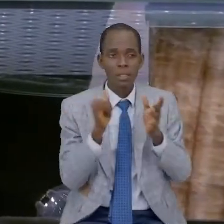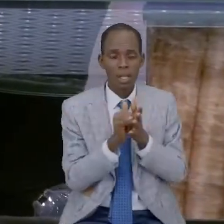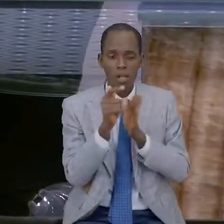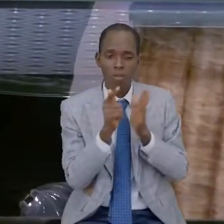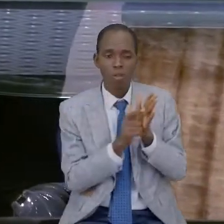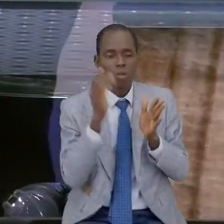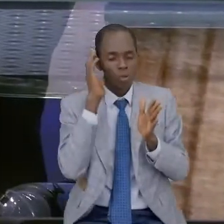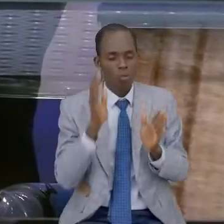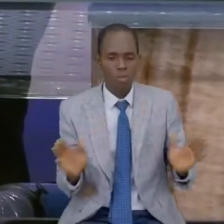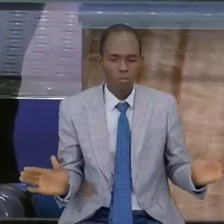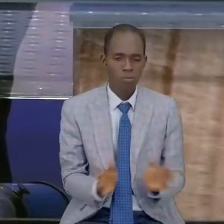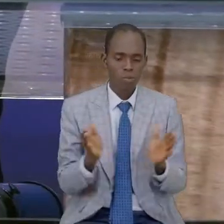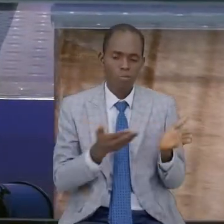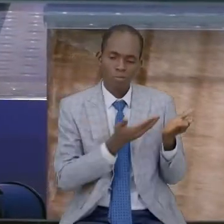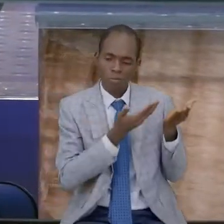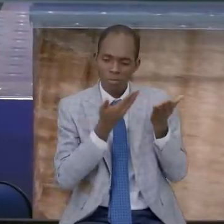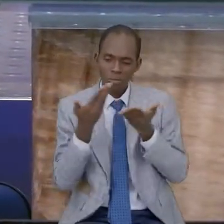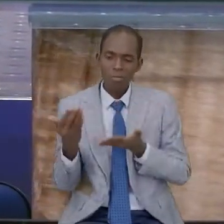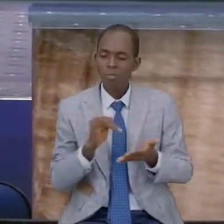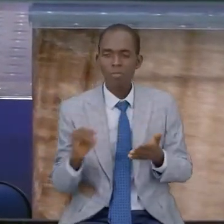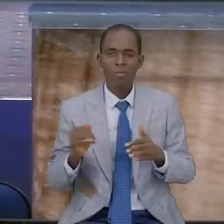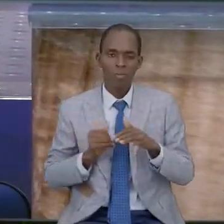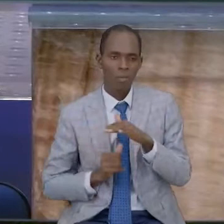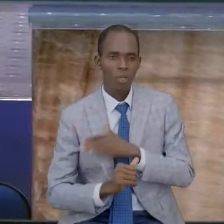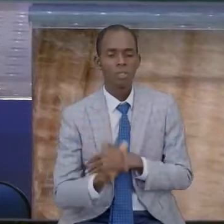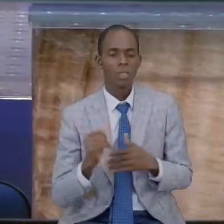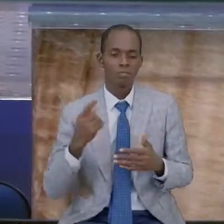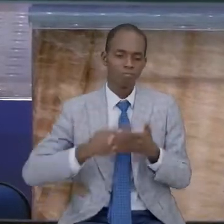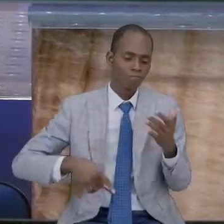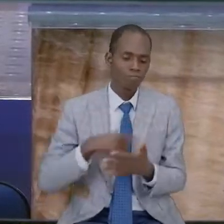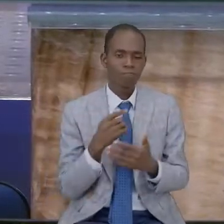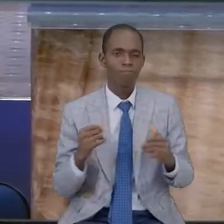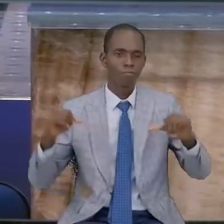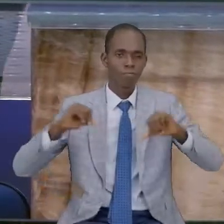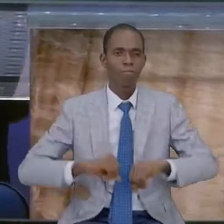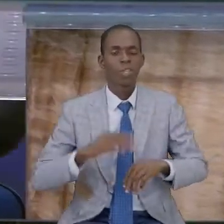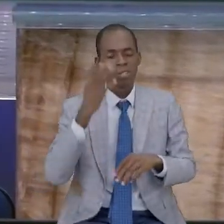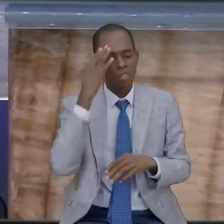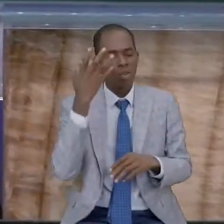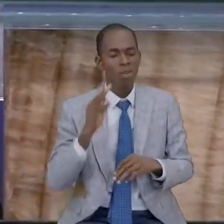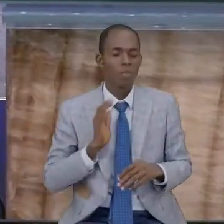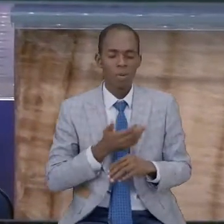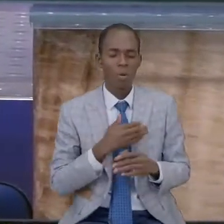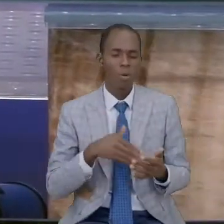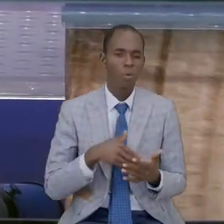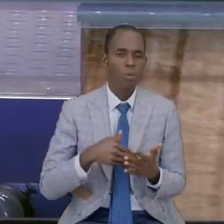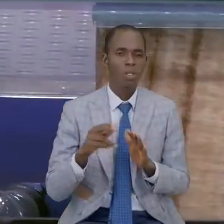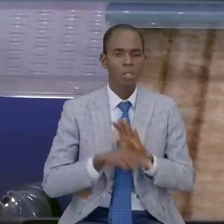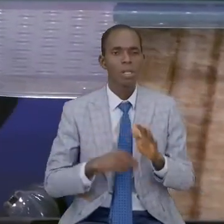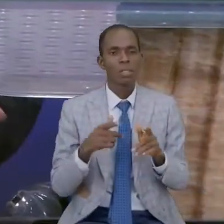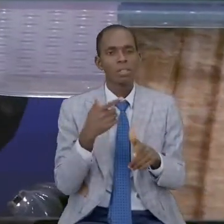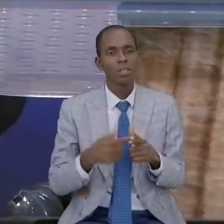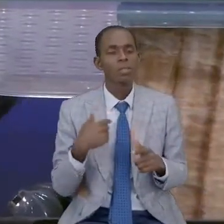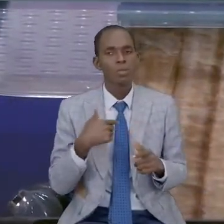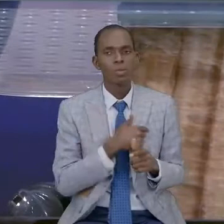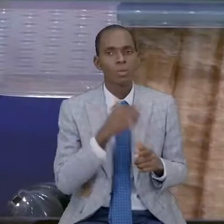under conviction, bringing us under condemnation, bringing us to the realization of our powerlessness. And then we'll be asking, who